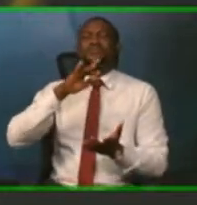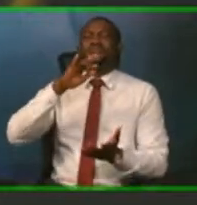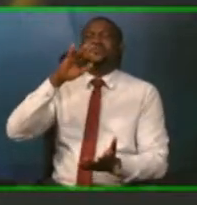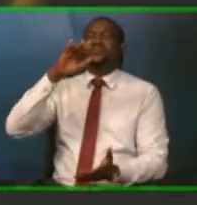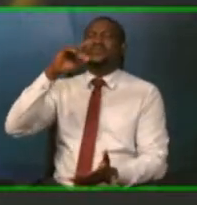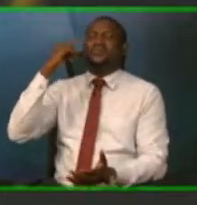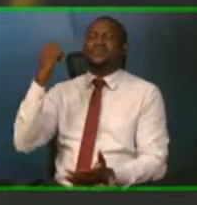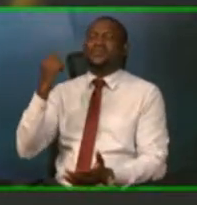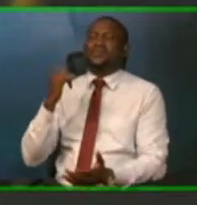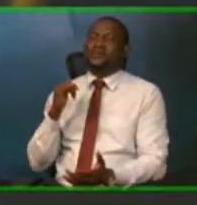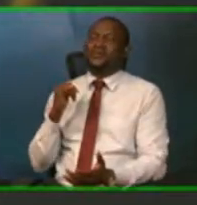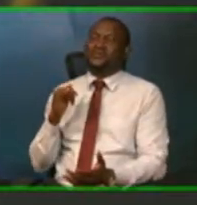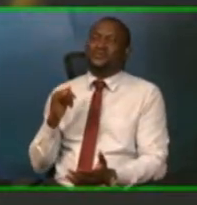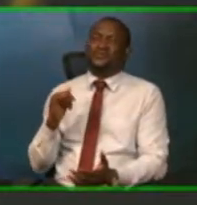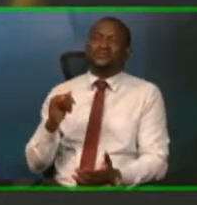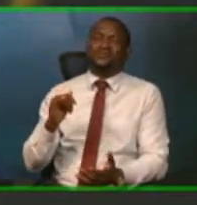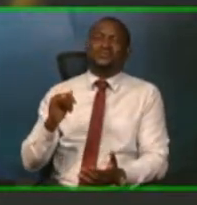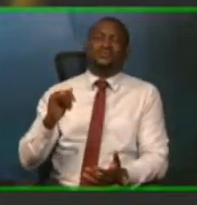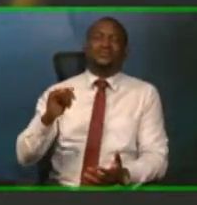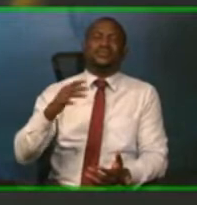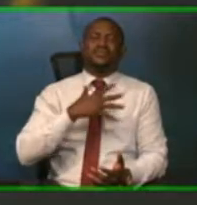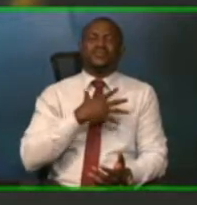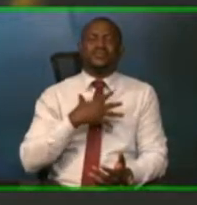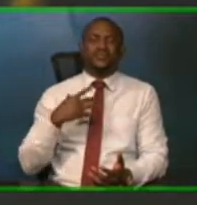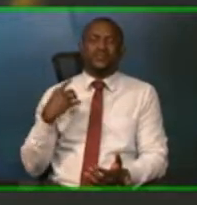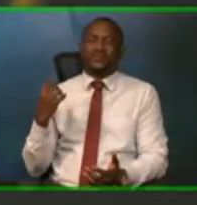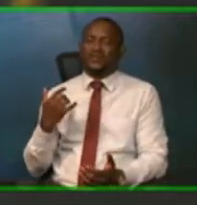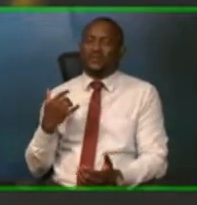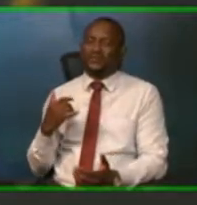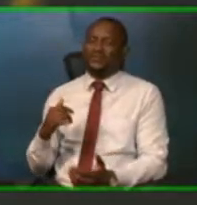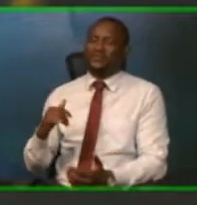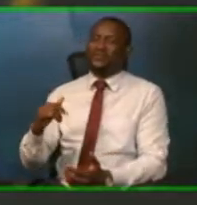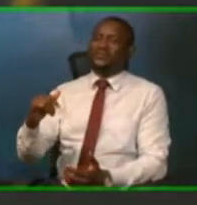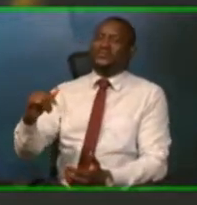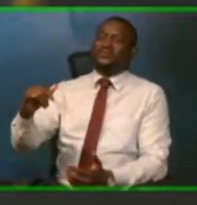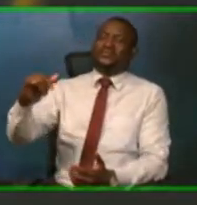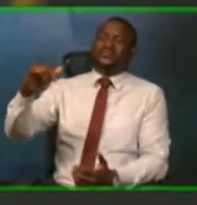glory forever. Amen.